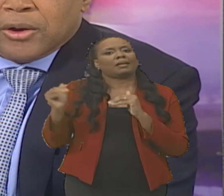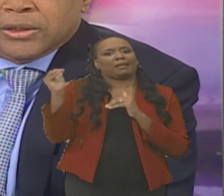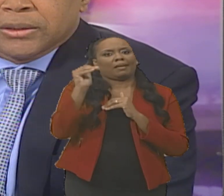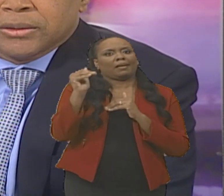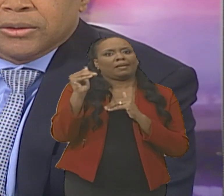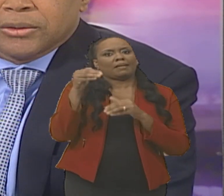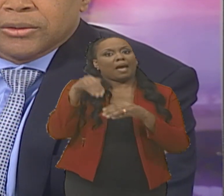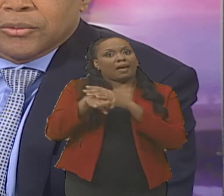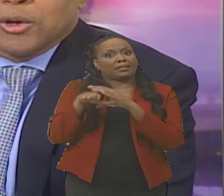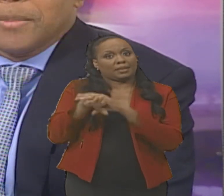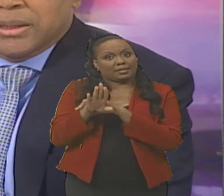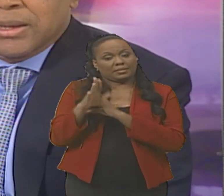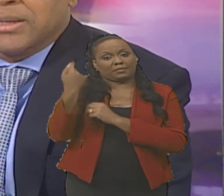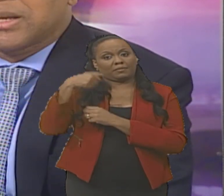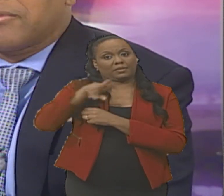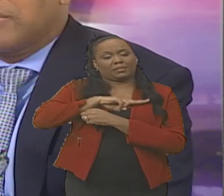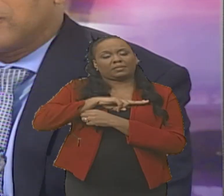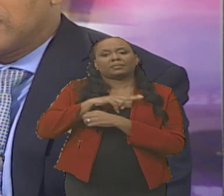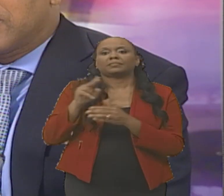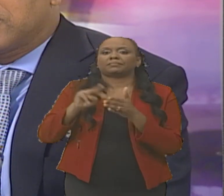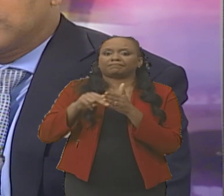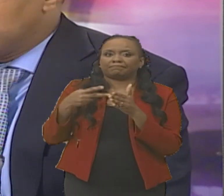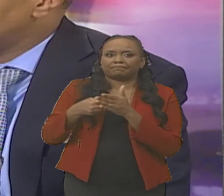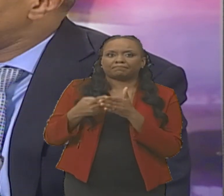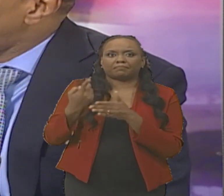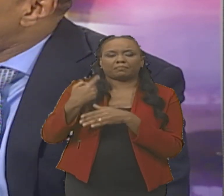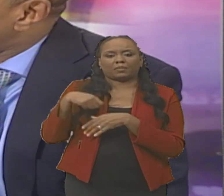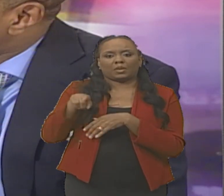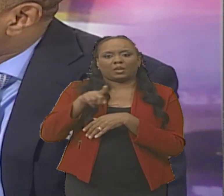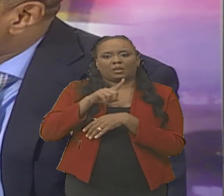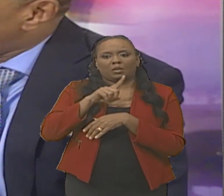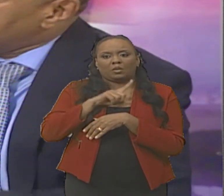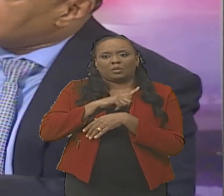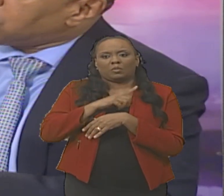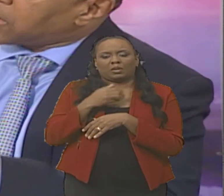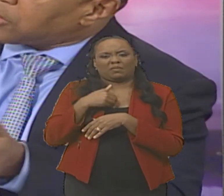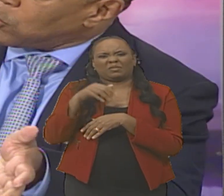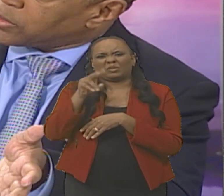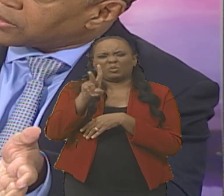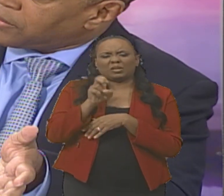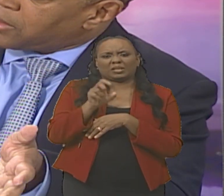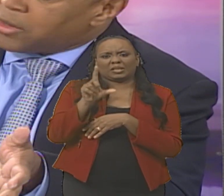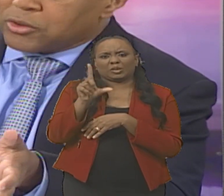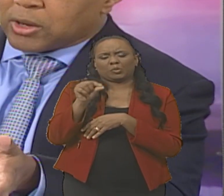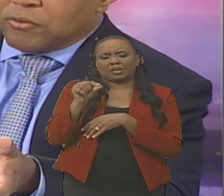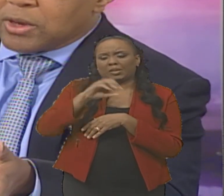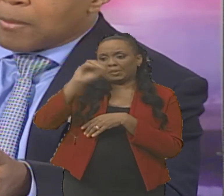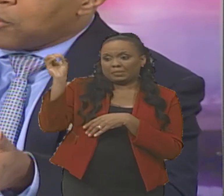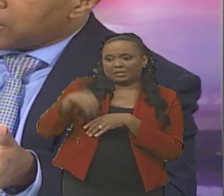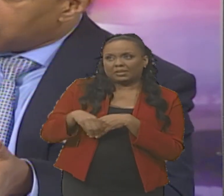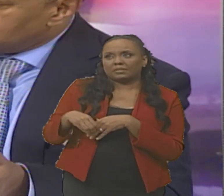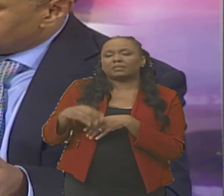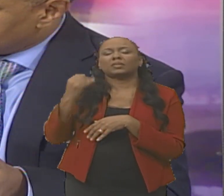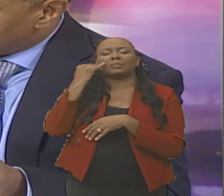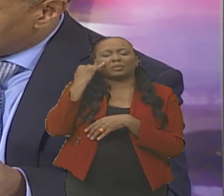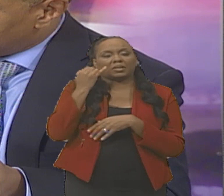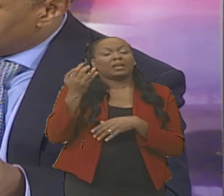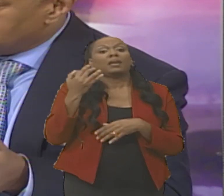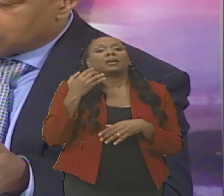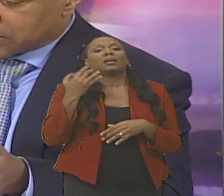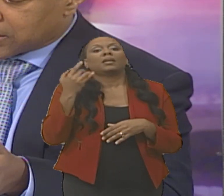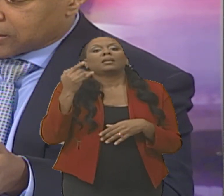have gotten committed at staff level agreement to 220%. Each country has a quota. So if you get more than